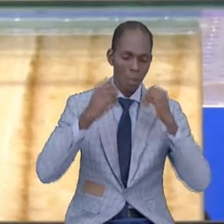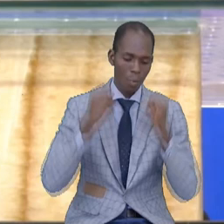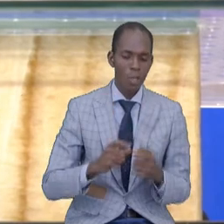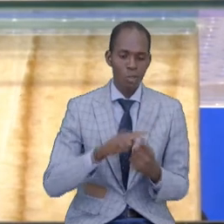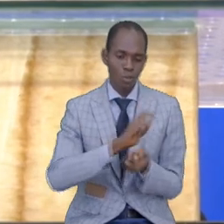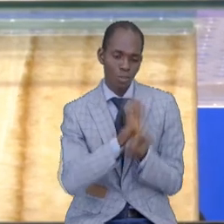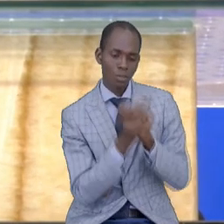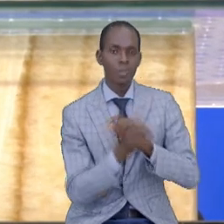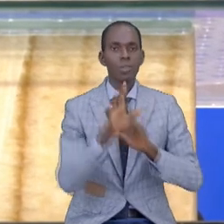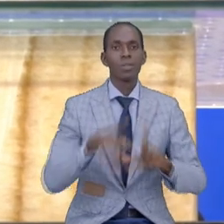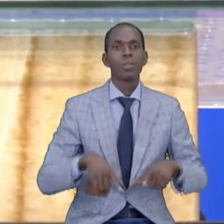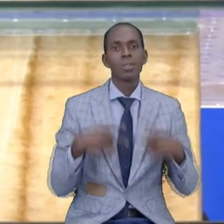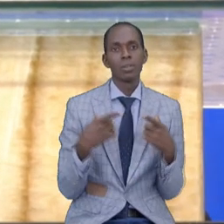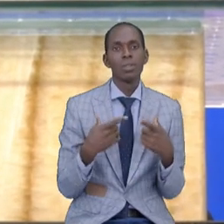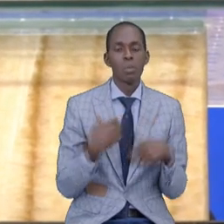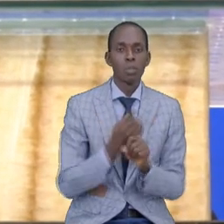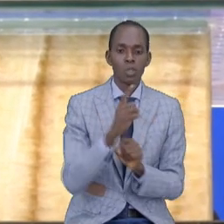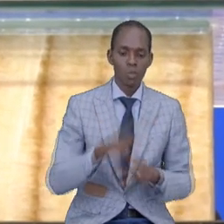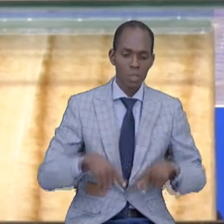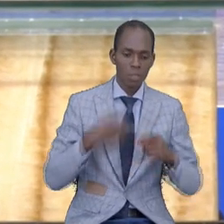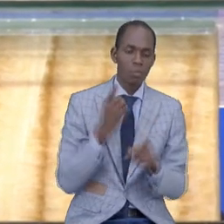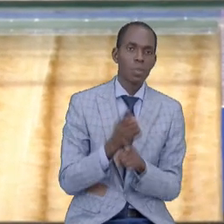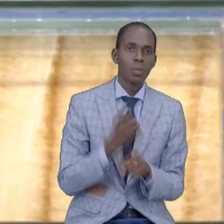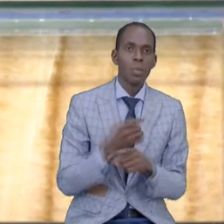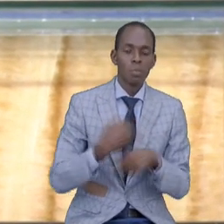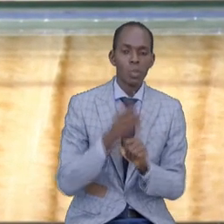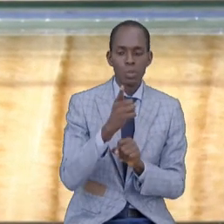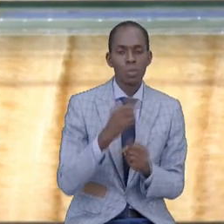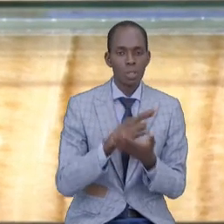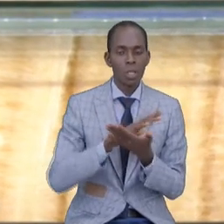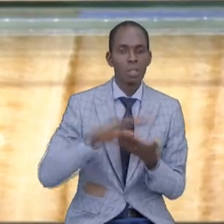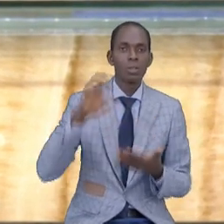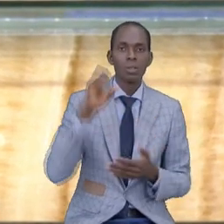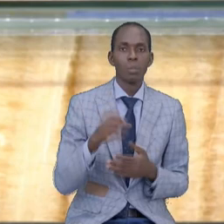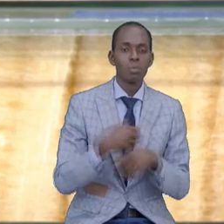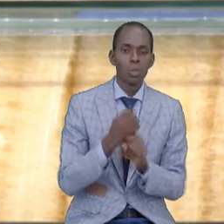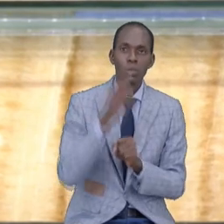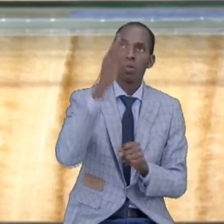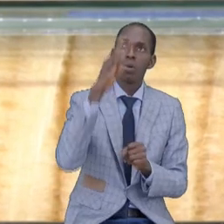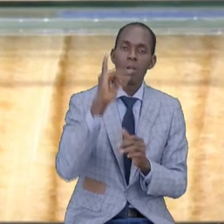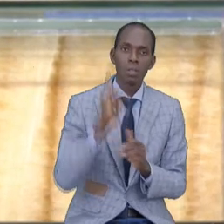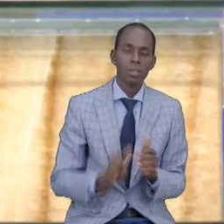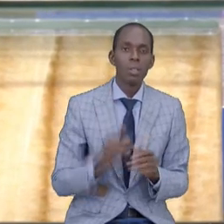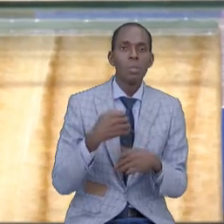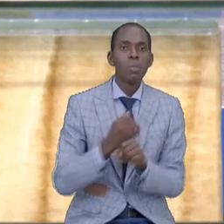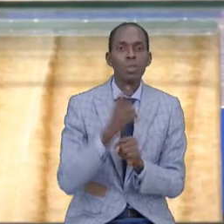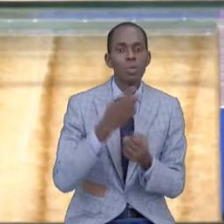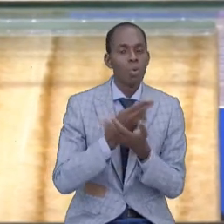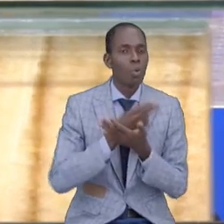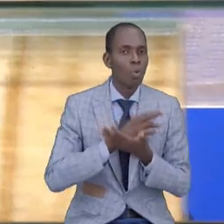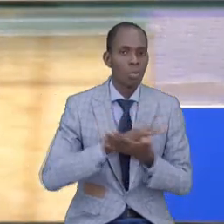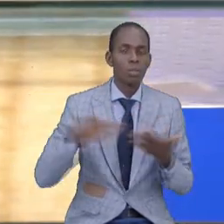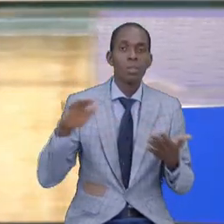your life, make you right, make you righteous, make you godly, and make you holy.